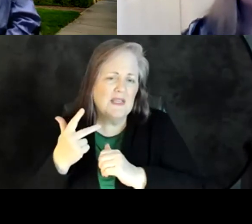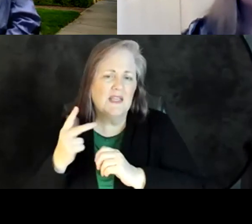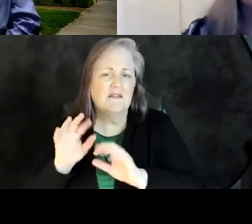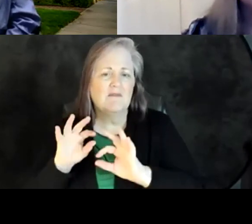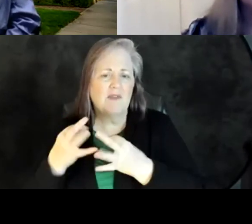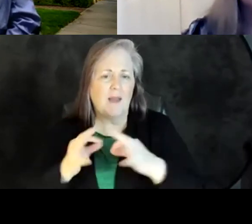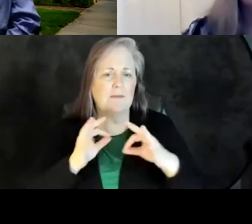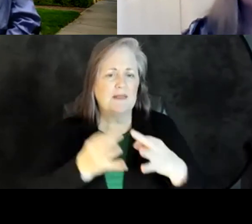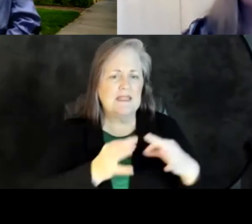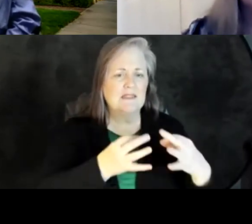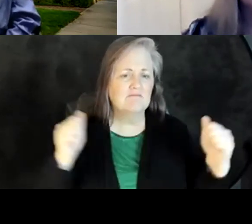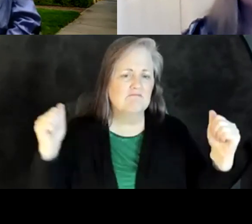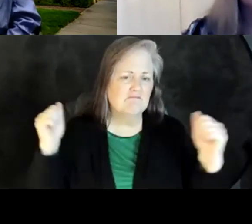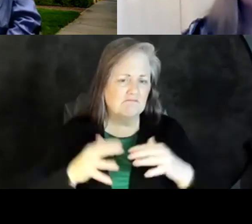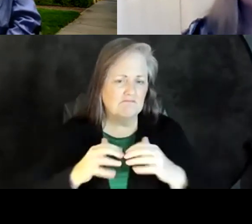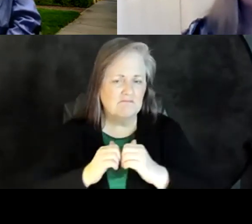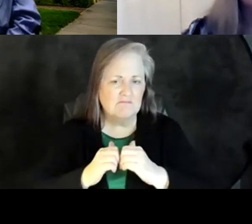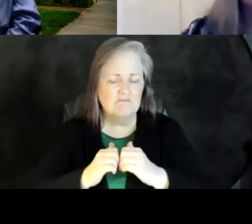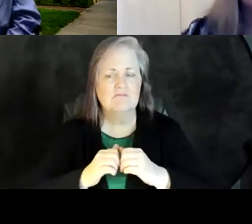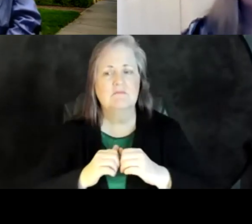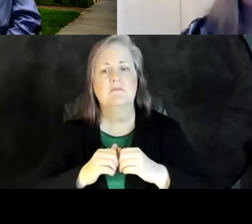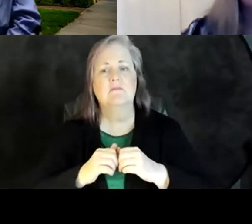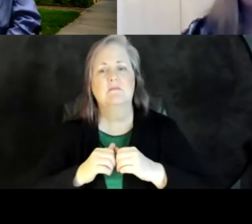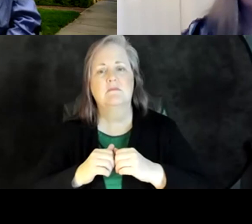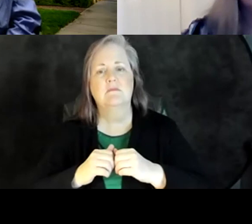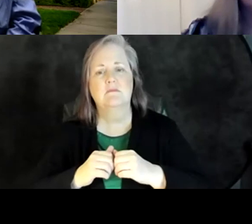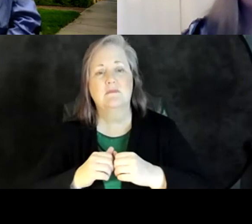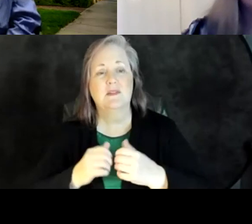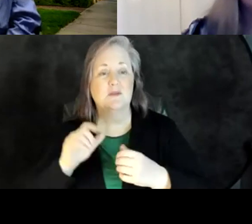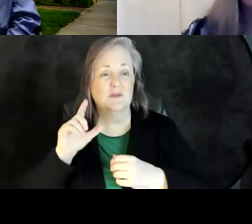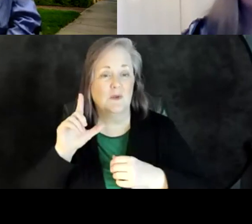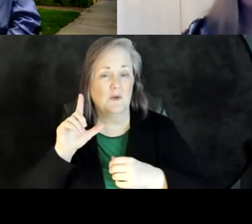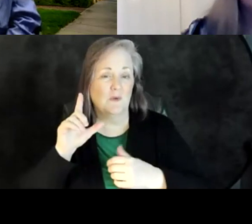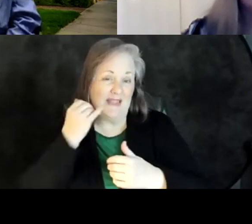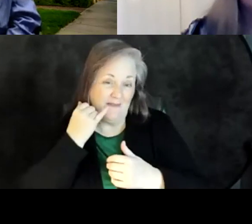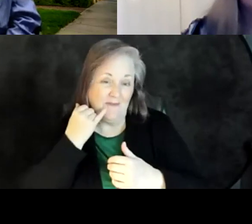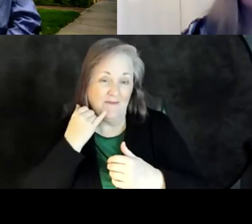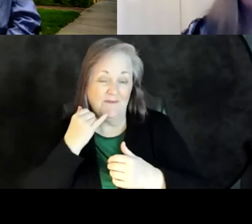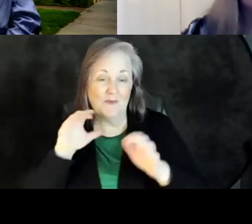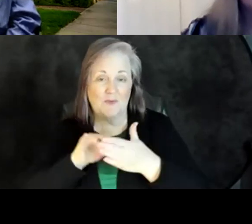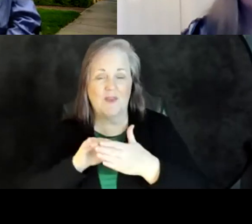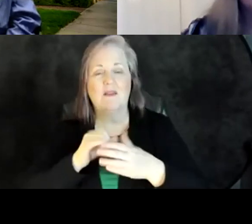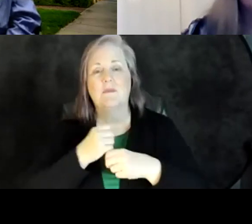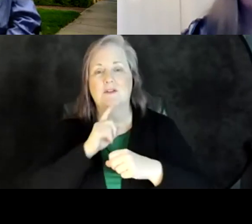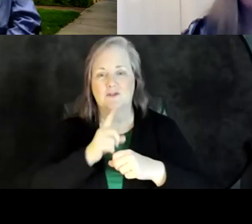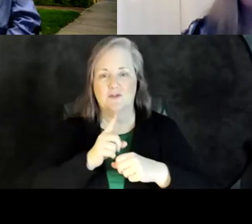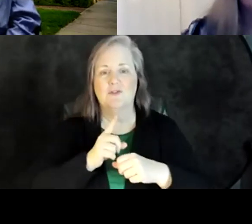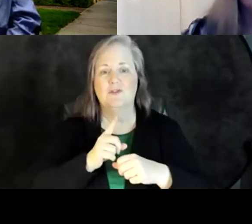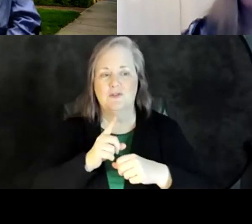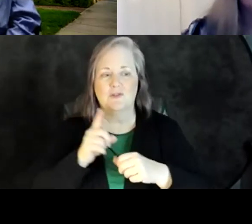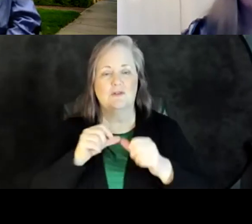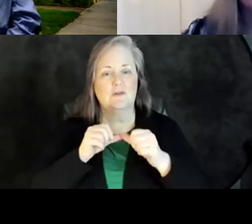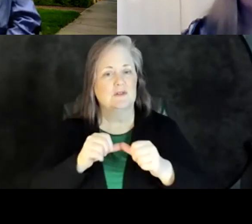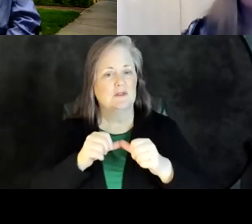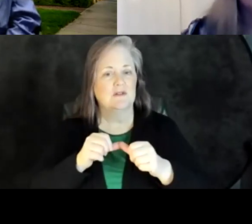families. So I think, again, if you do it, you need to make sure that you continue to